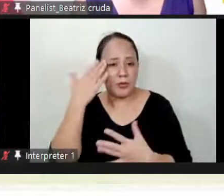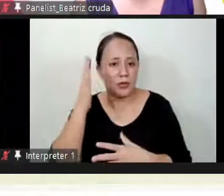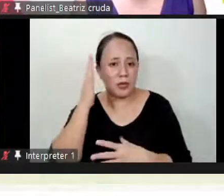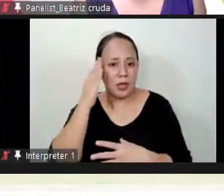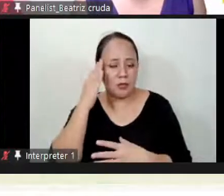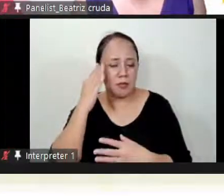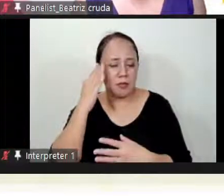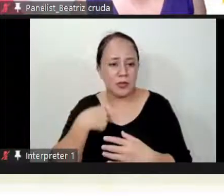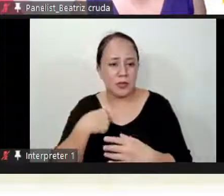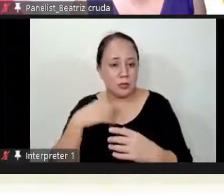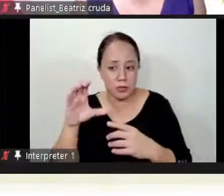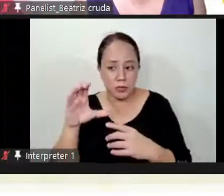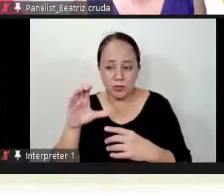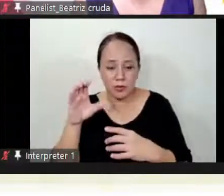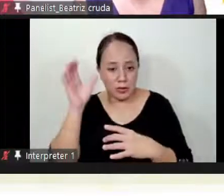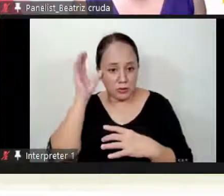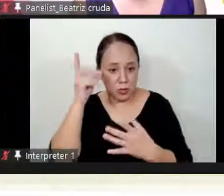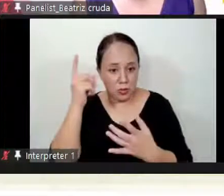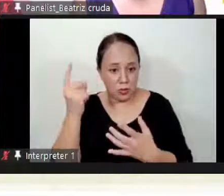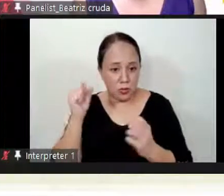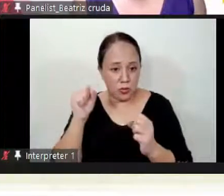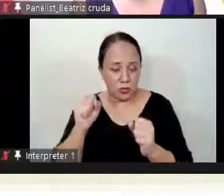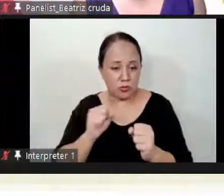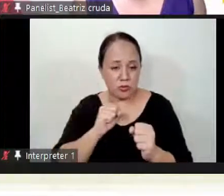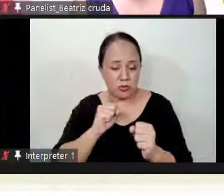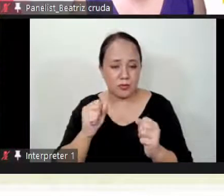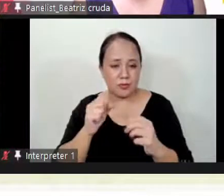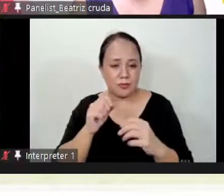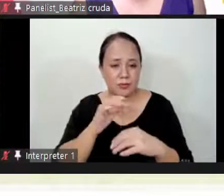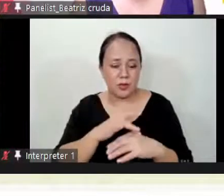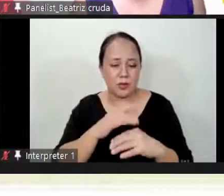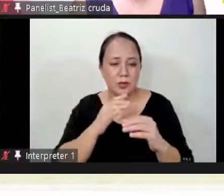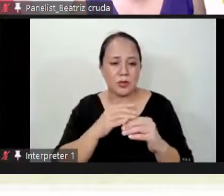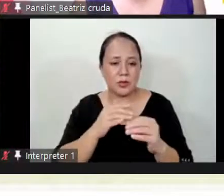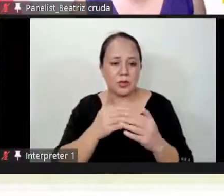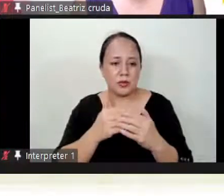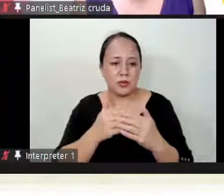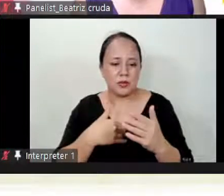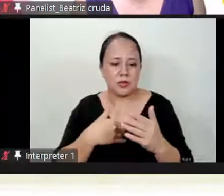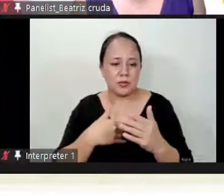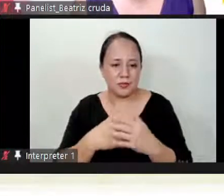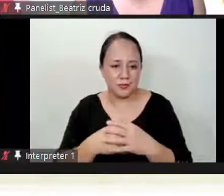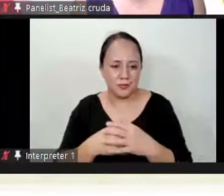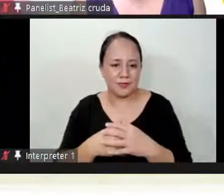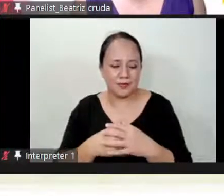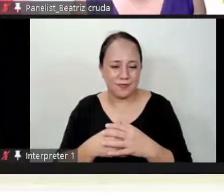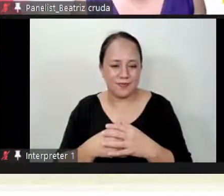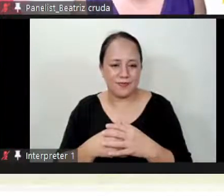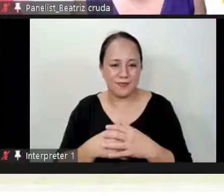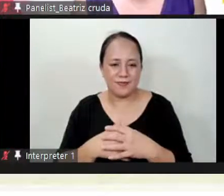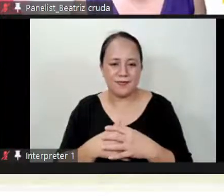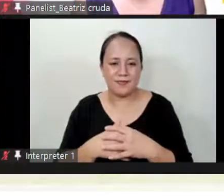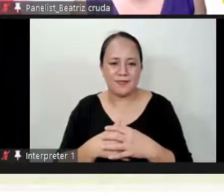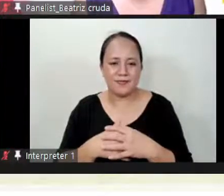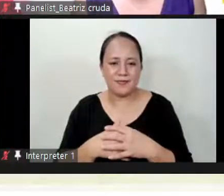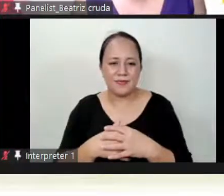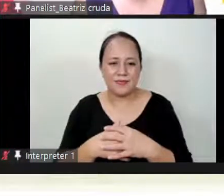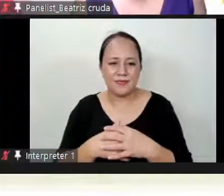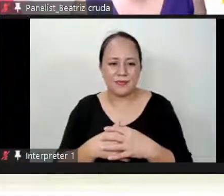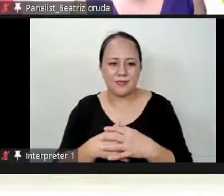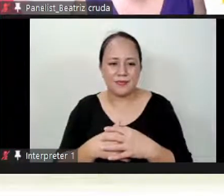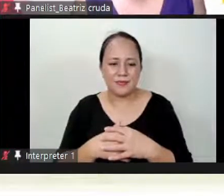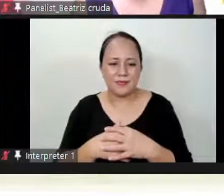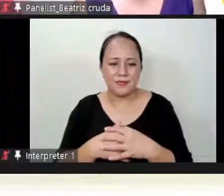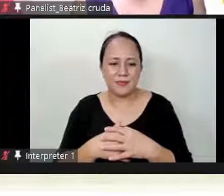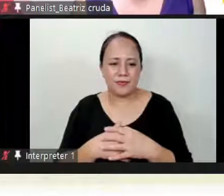diseases wherein we can catch the precursor stages. Cancer may not yet be